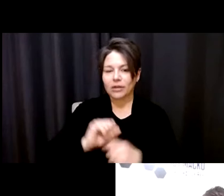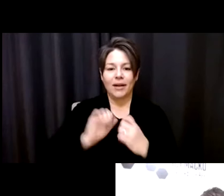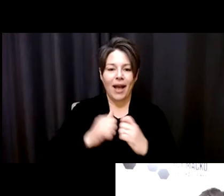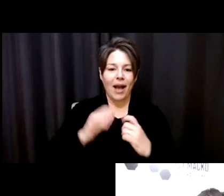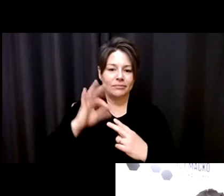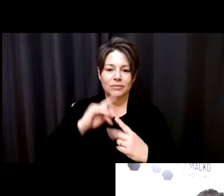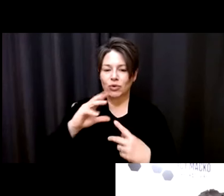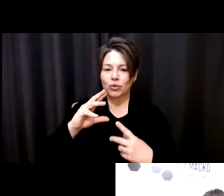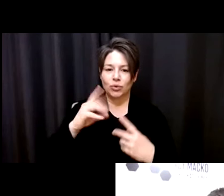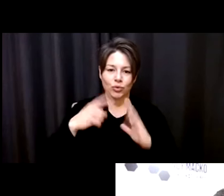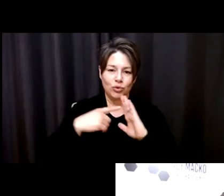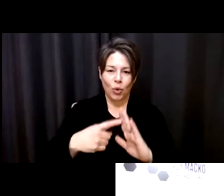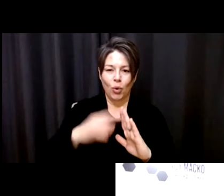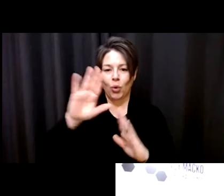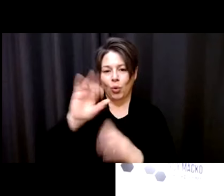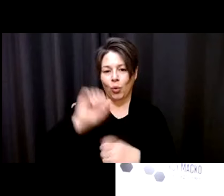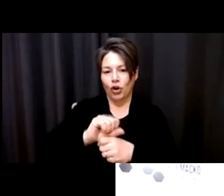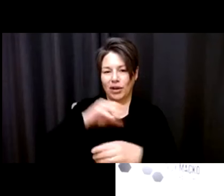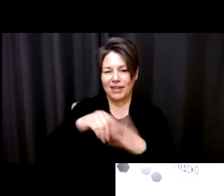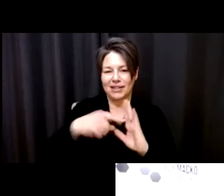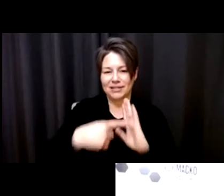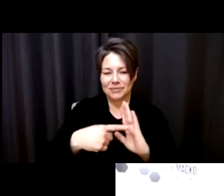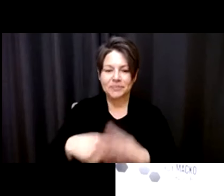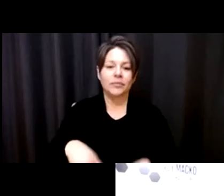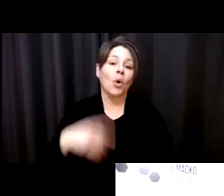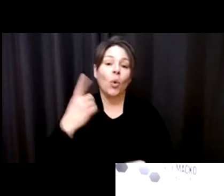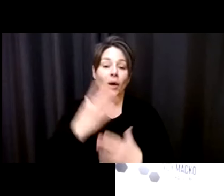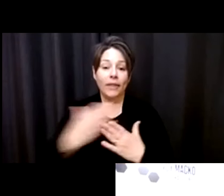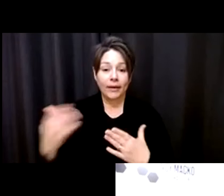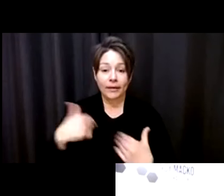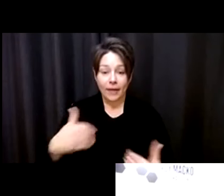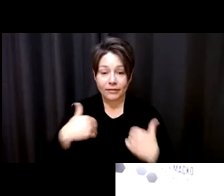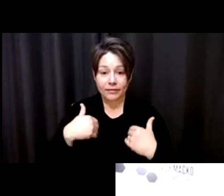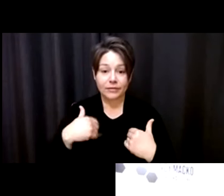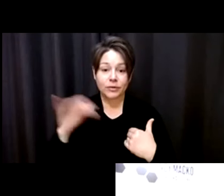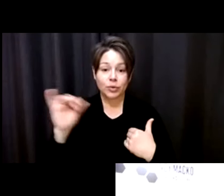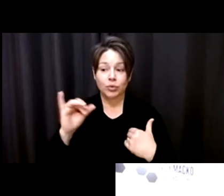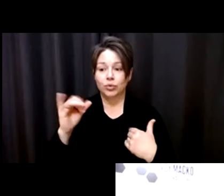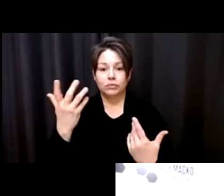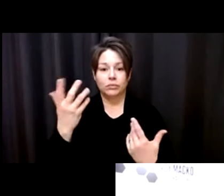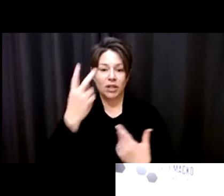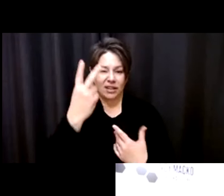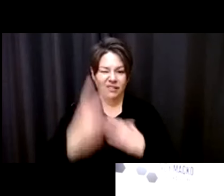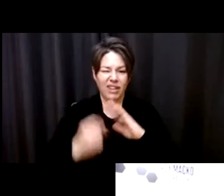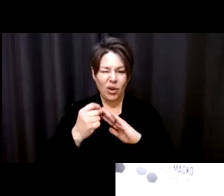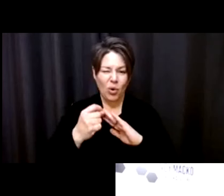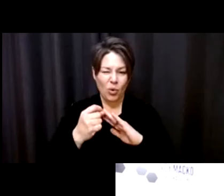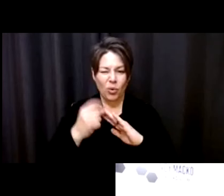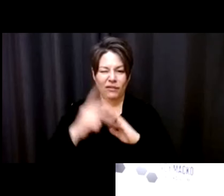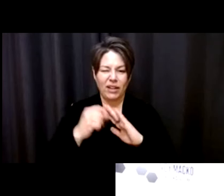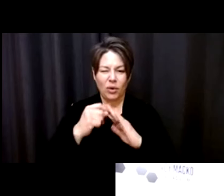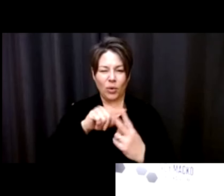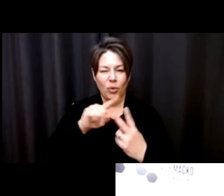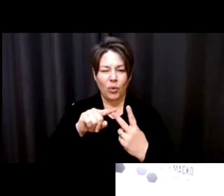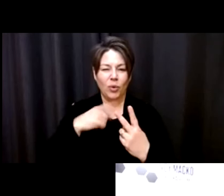this specific exhibition. And one of the things that we have as well are two video installations that I think